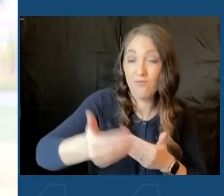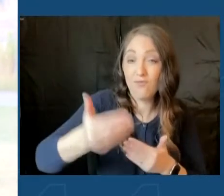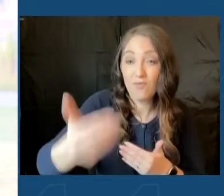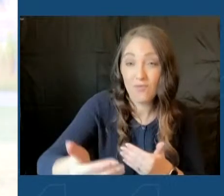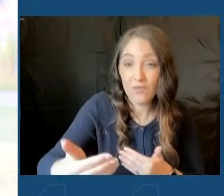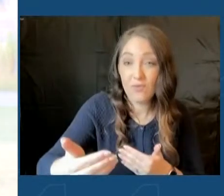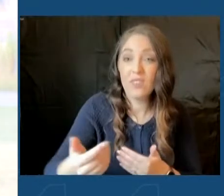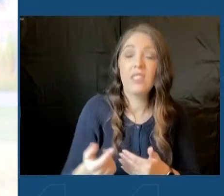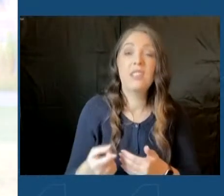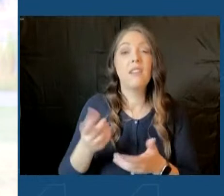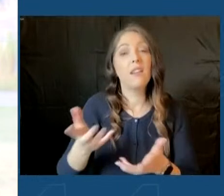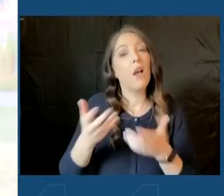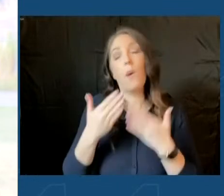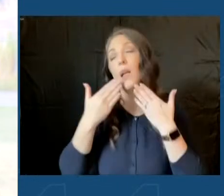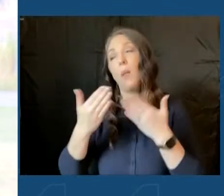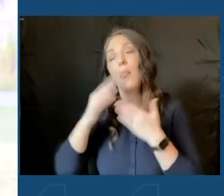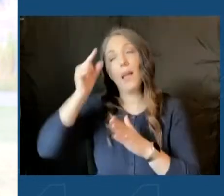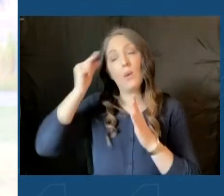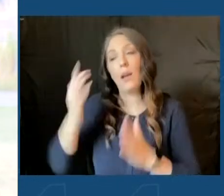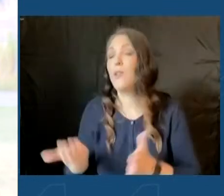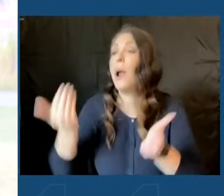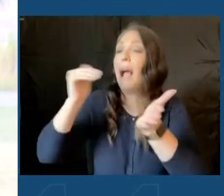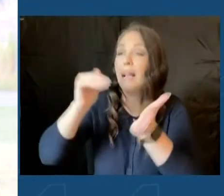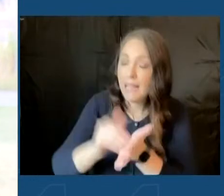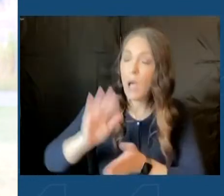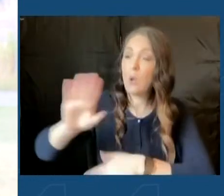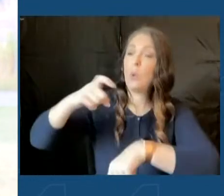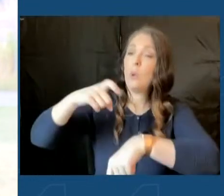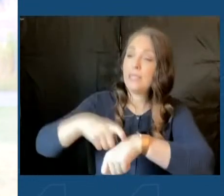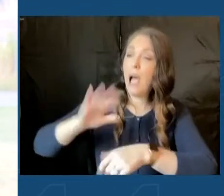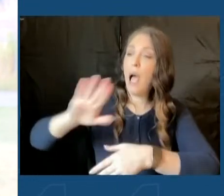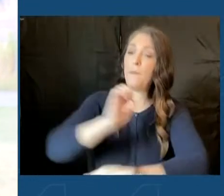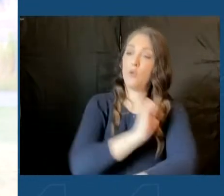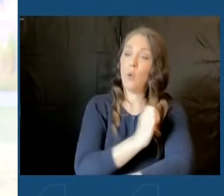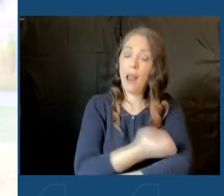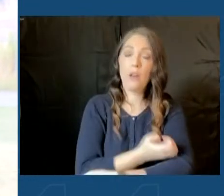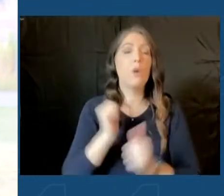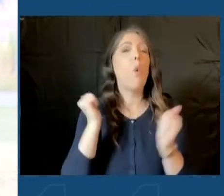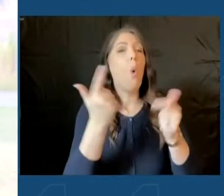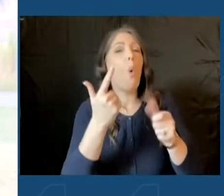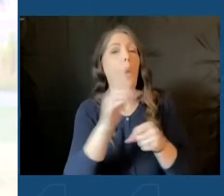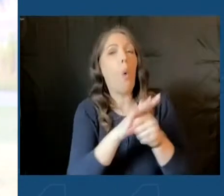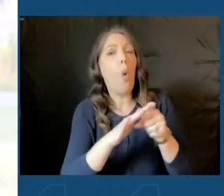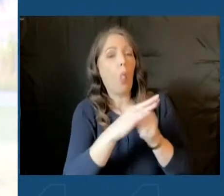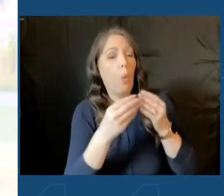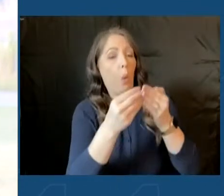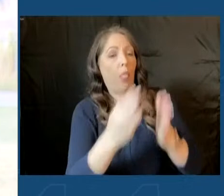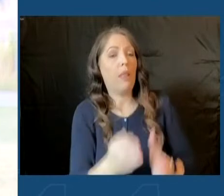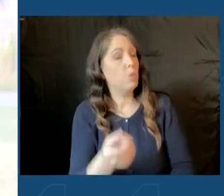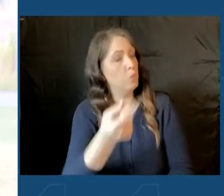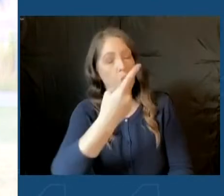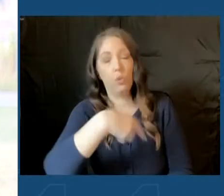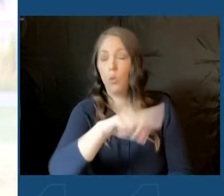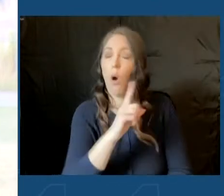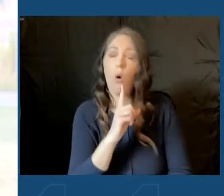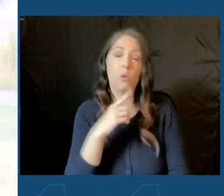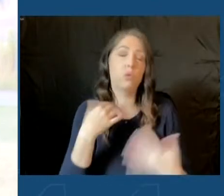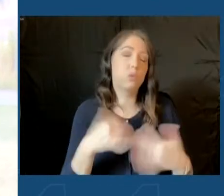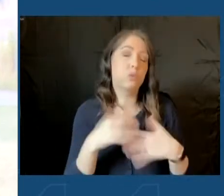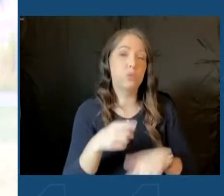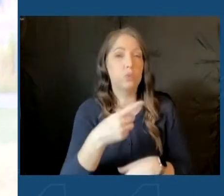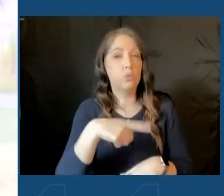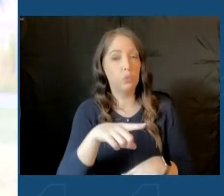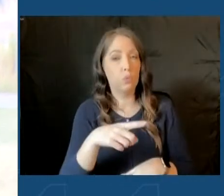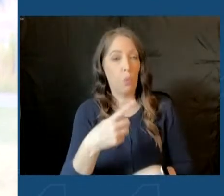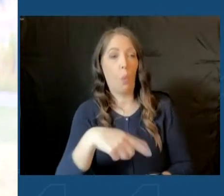just want to thank the governor again for her time, her energy, and all of our local leaders here. You guys are the ones that really we benefit